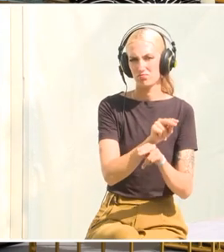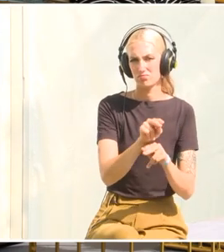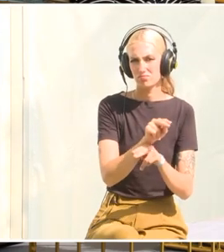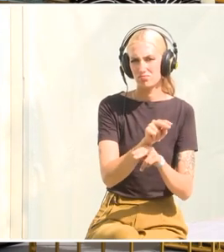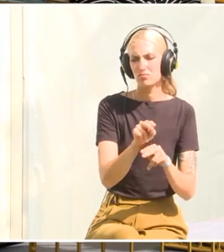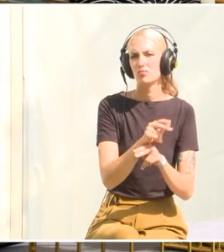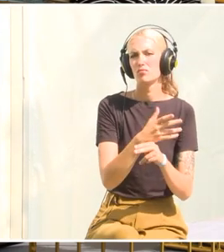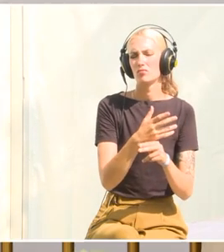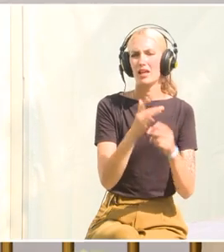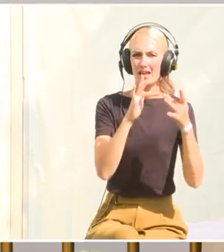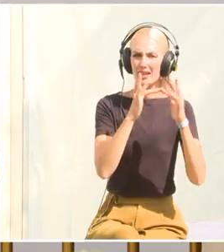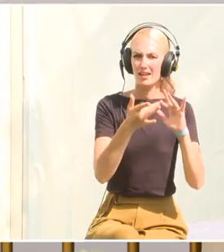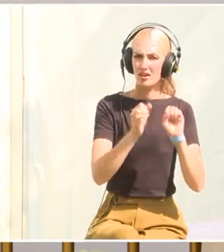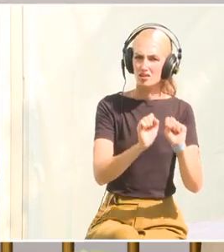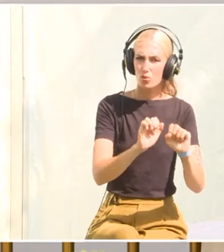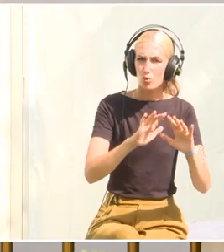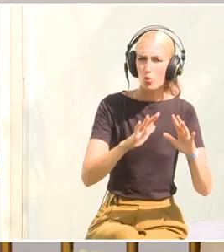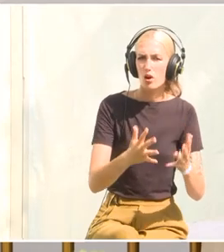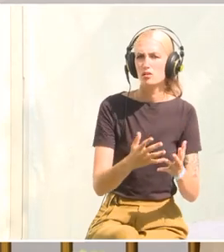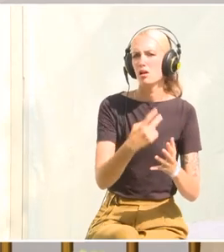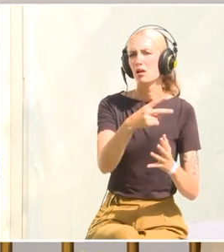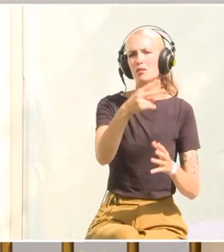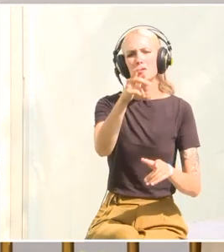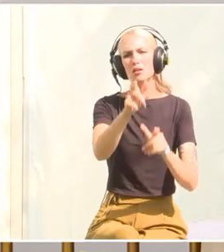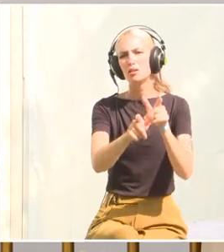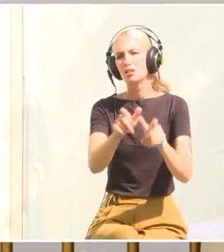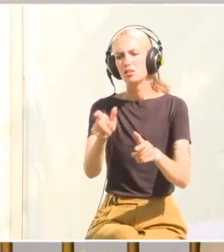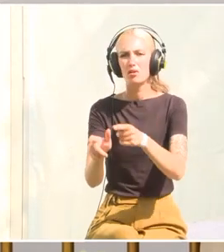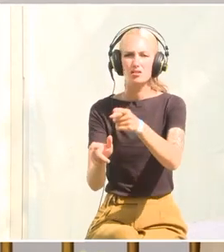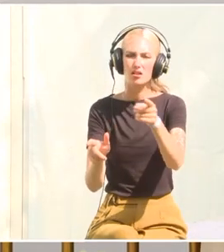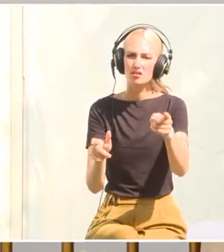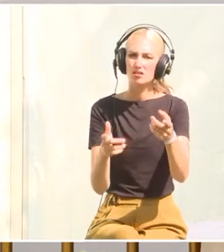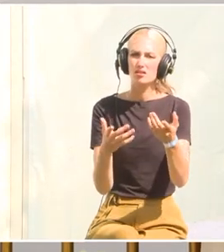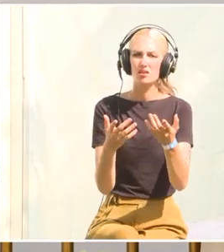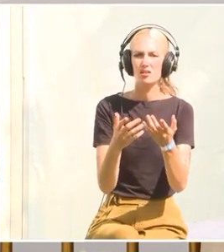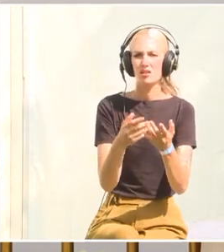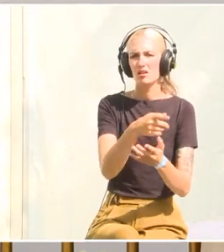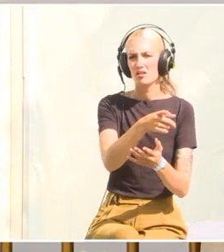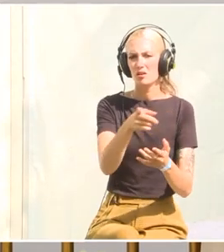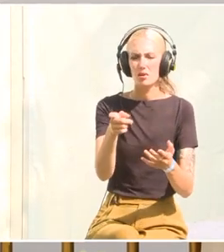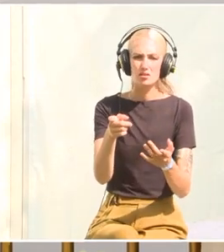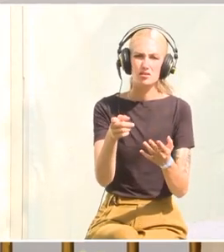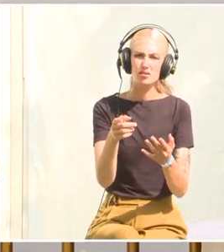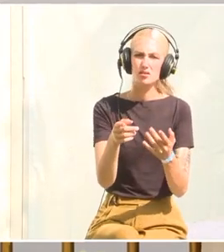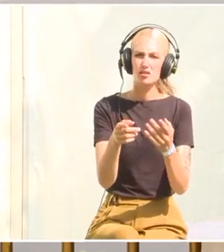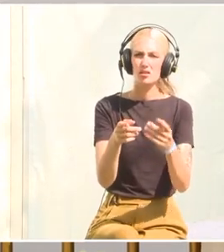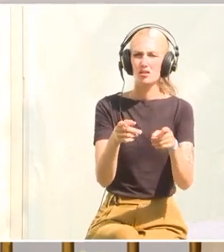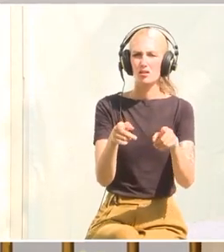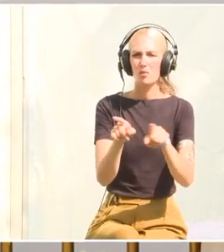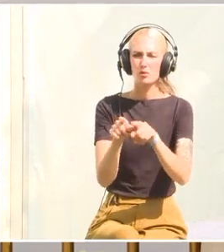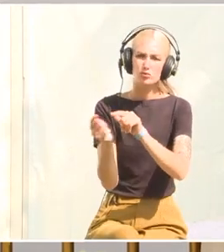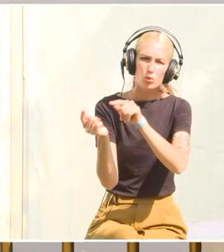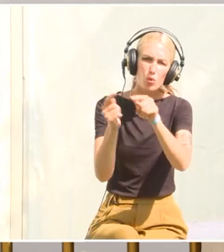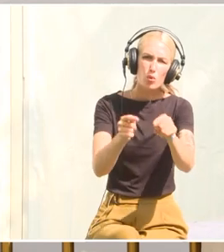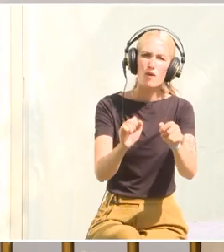the internet, where you have the other people maybe who are from the interpreters or who are also the other officials, that they